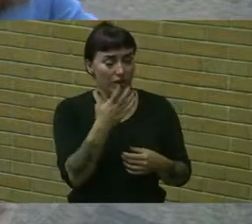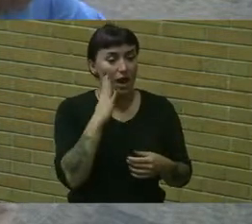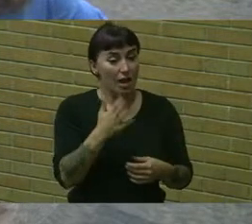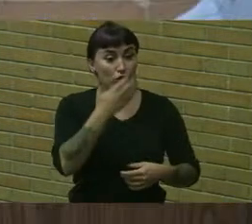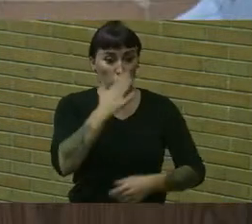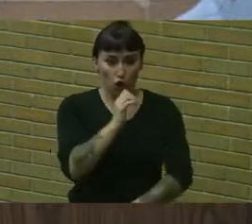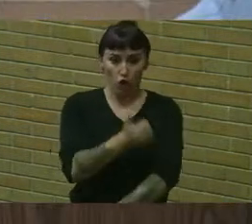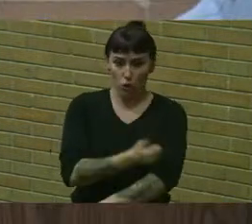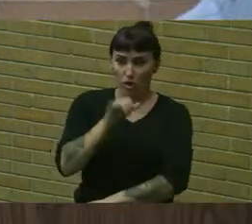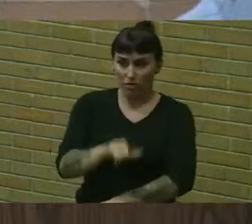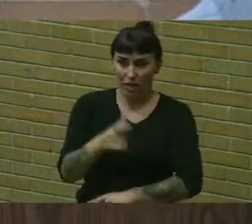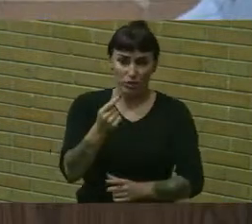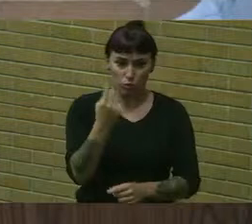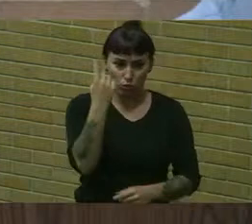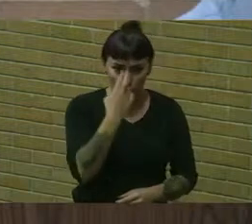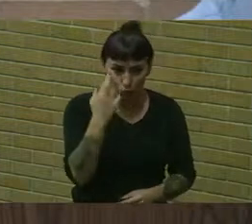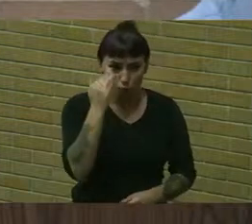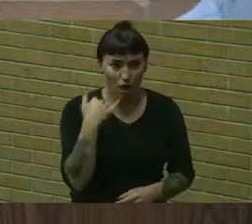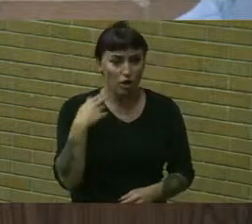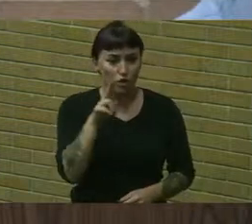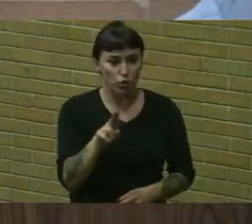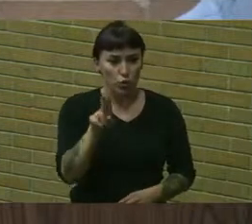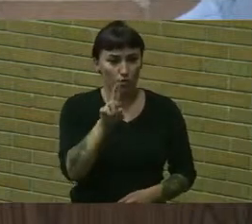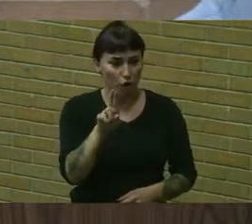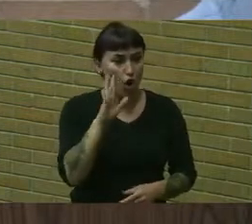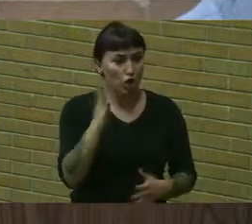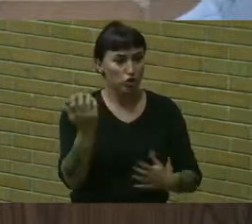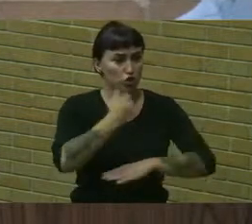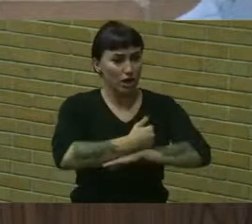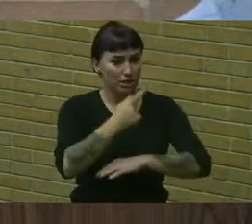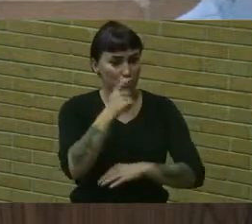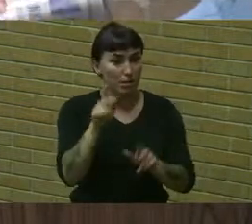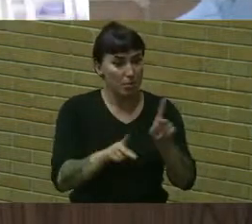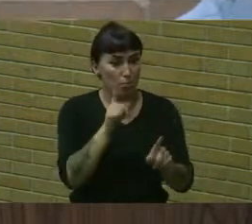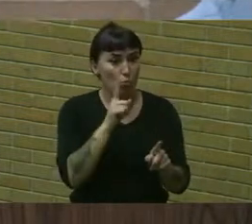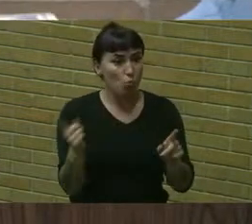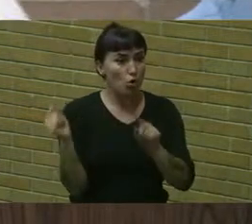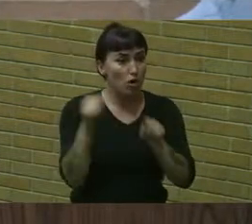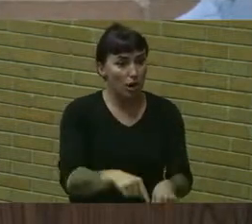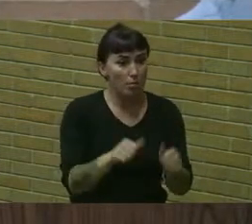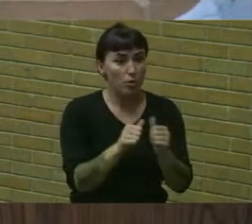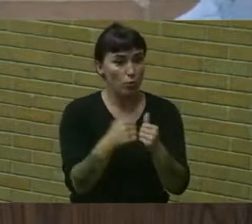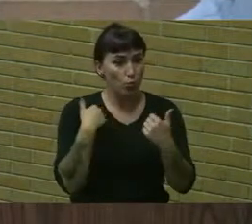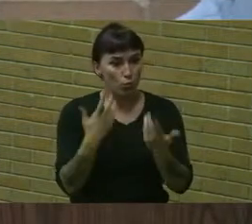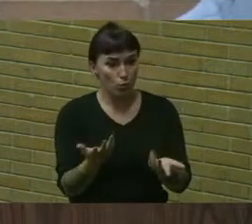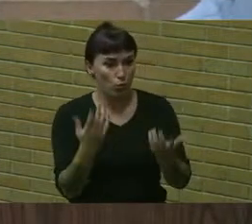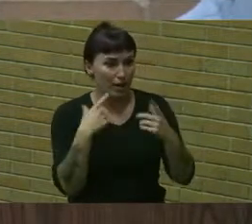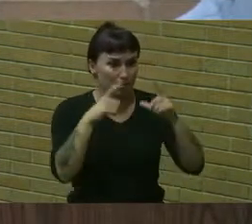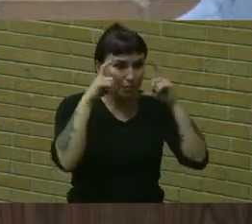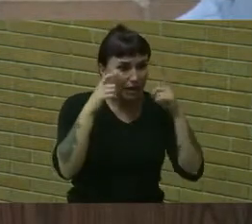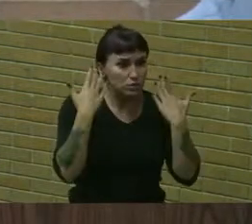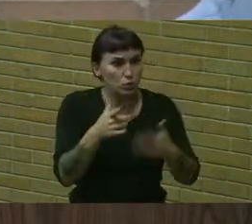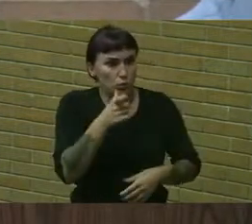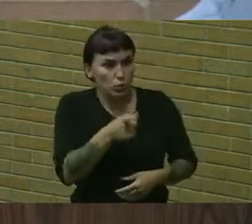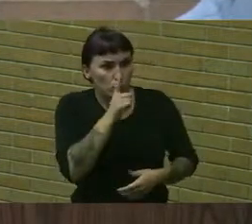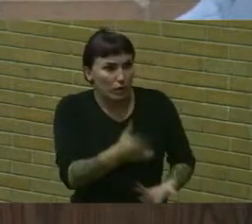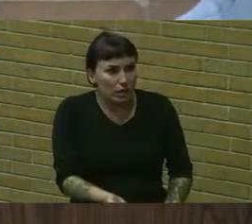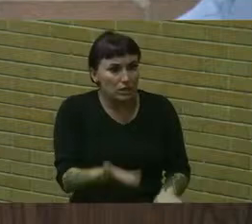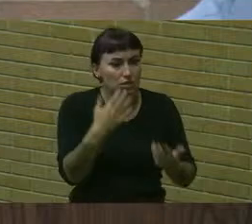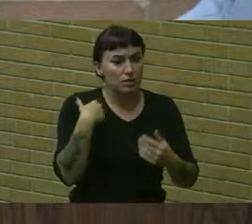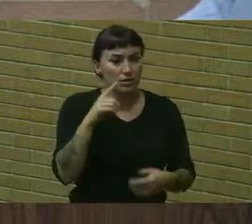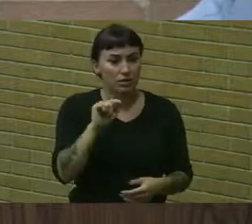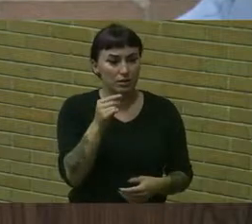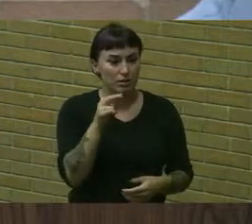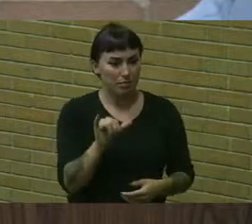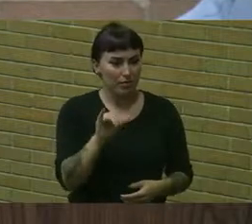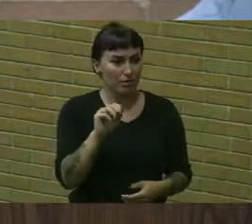authority that that's one of the reasons why the U of R shut it down, is because people were coming in with masks. They have no idea who they are. You don't know, Timothy